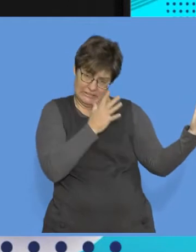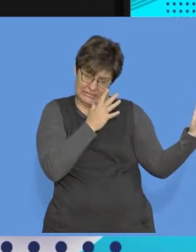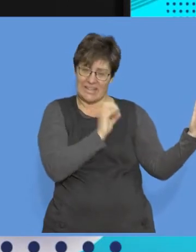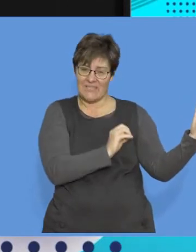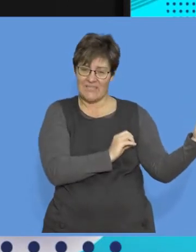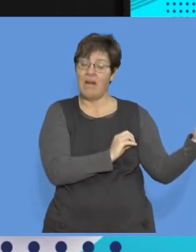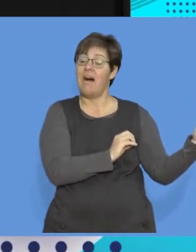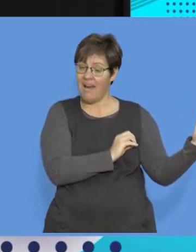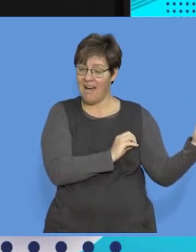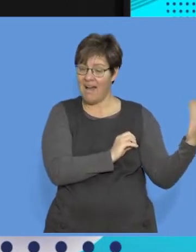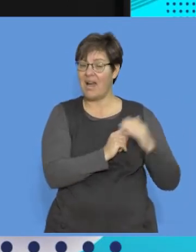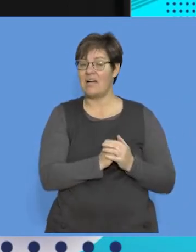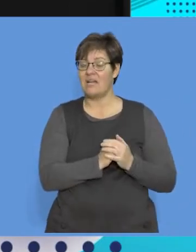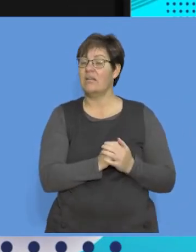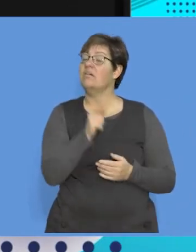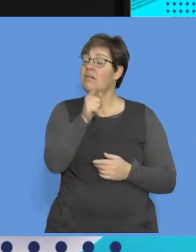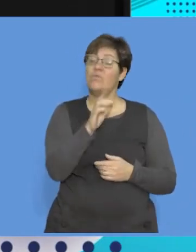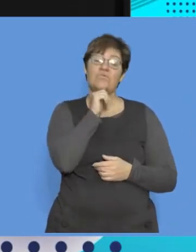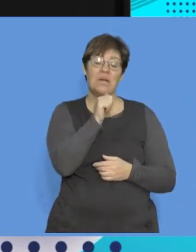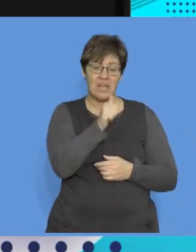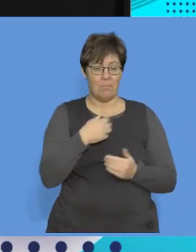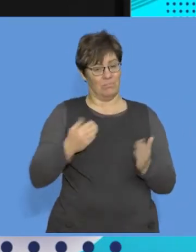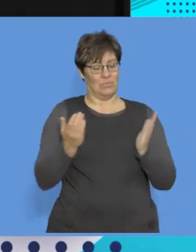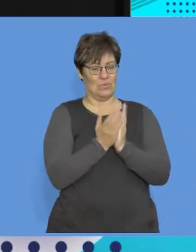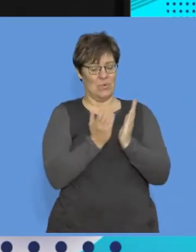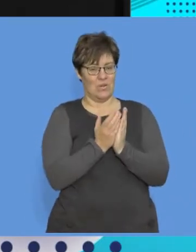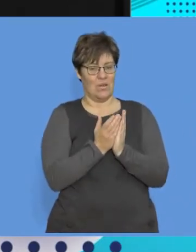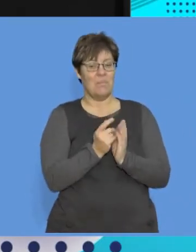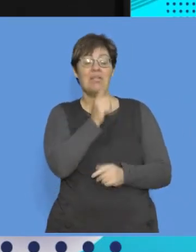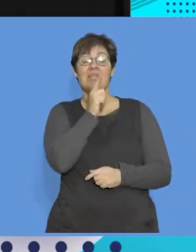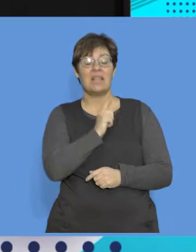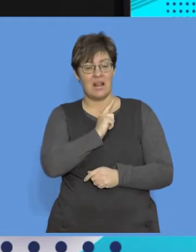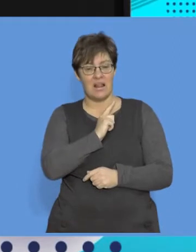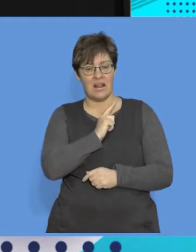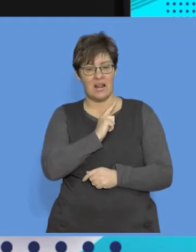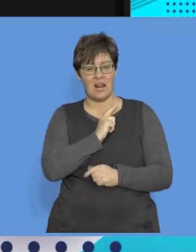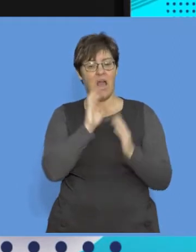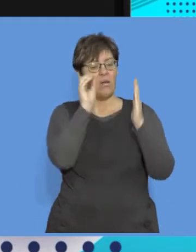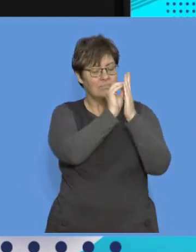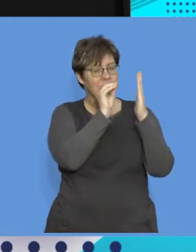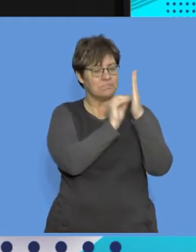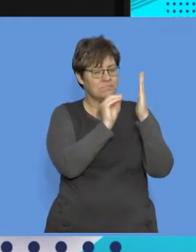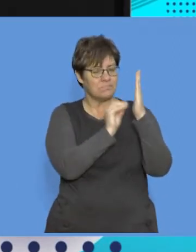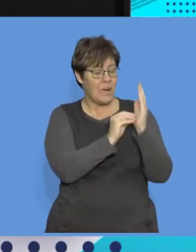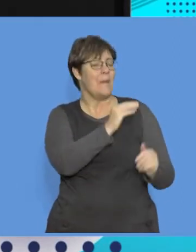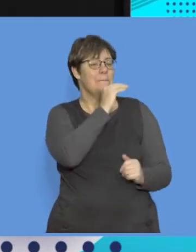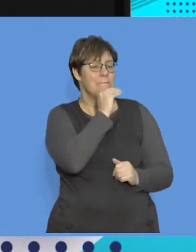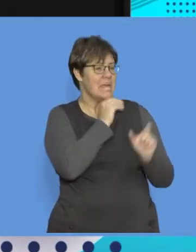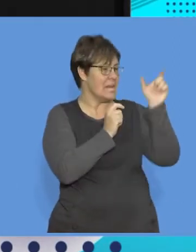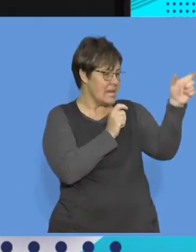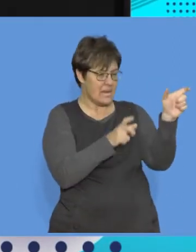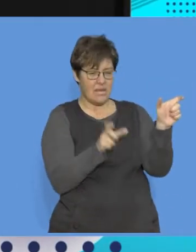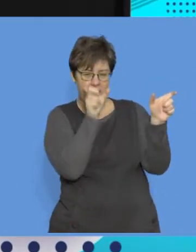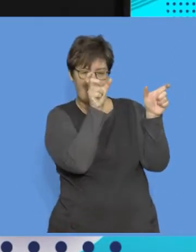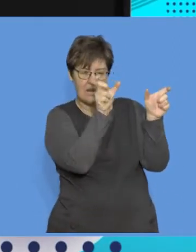I've learned, is even when I was at school, I was told, write down your definitions and annotate